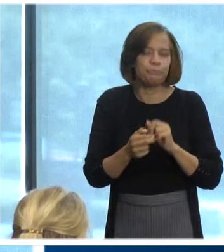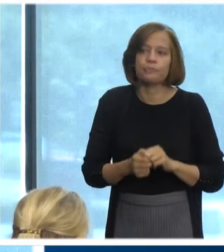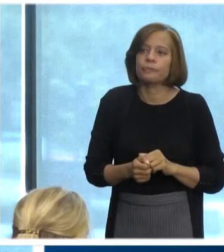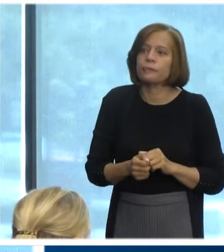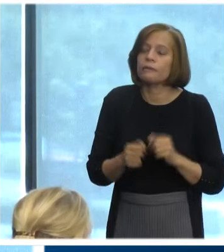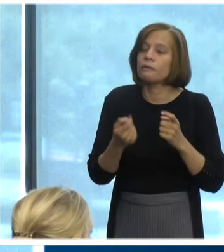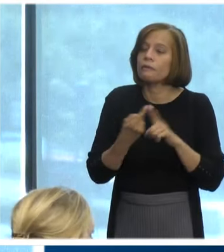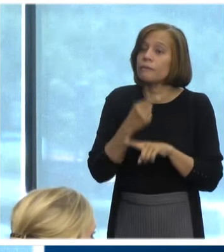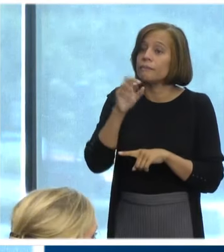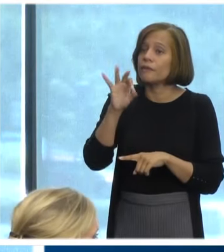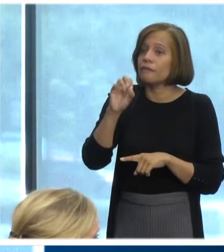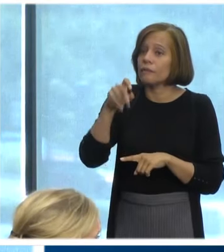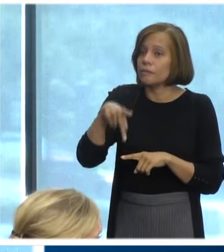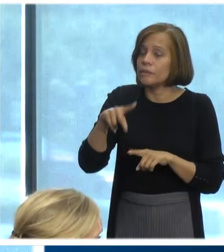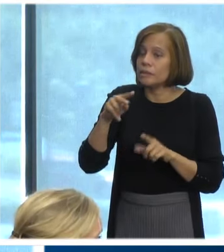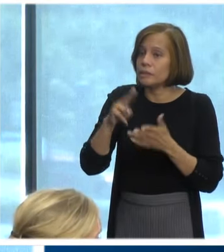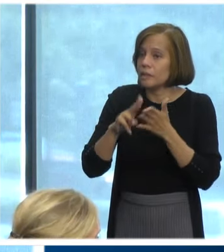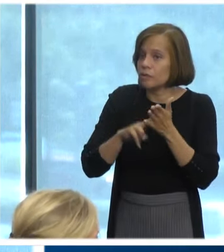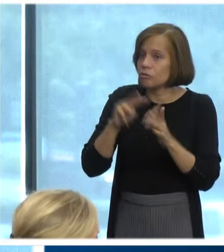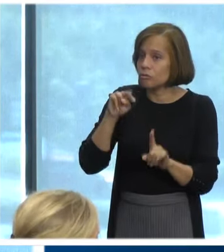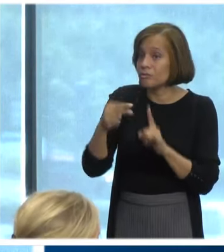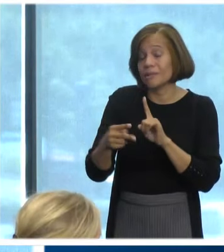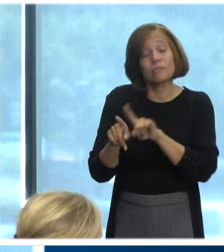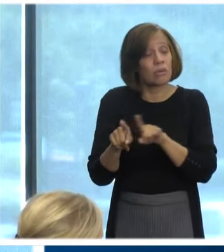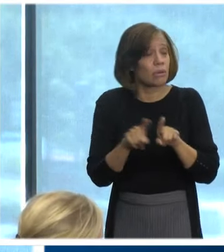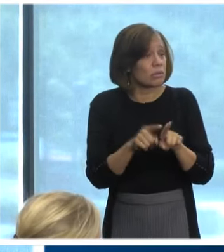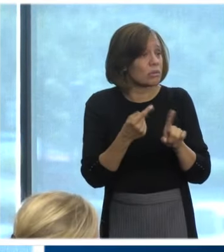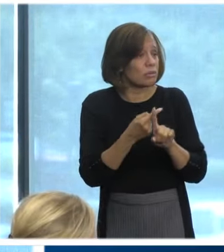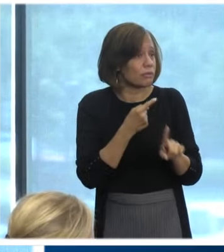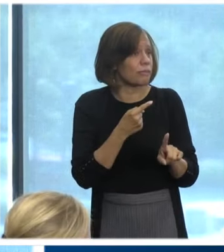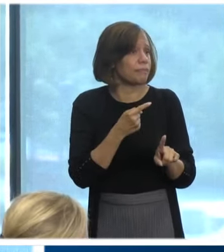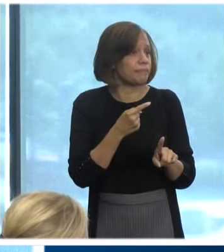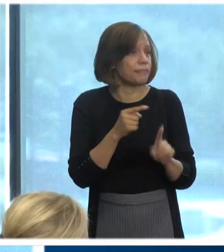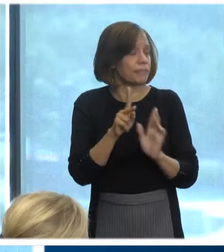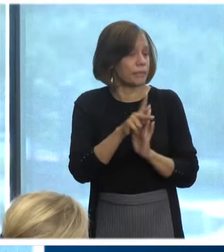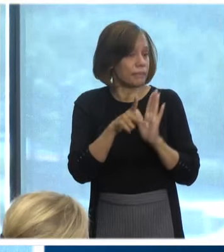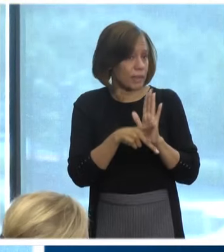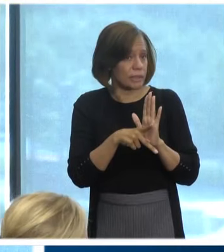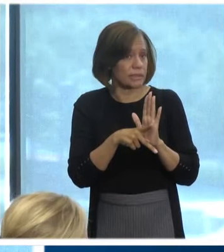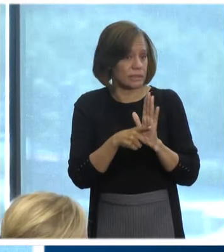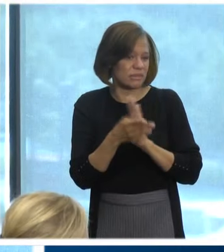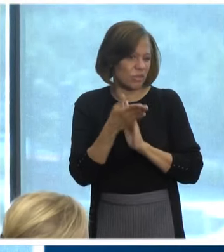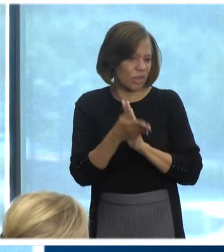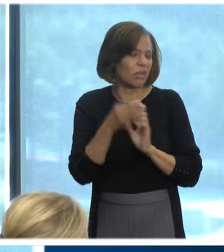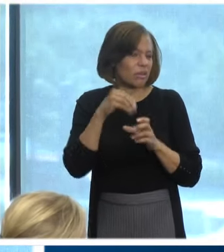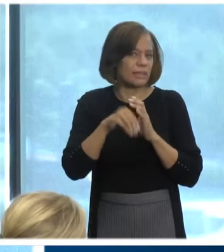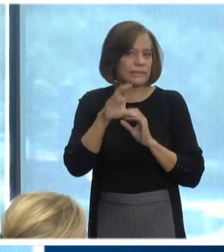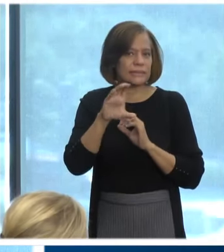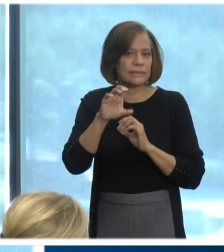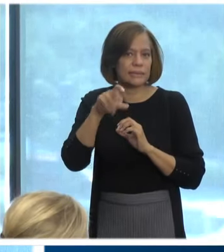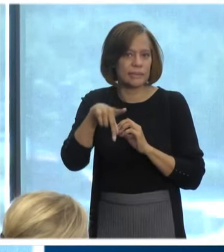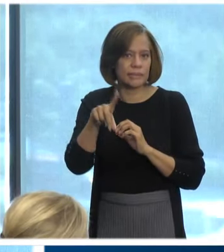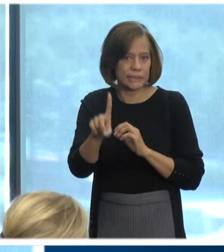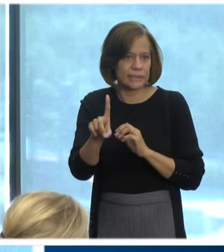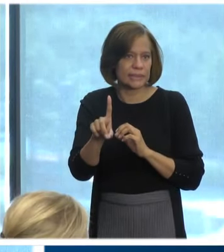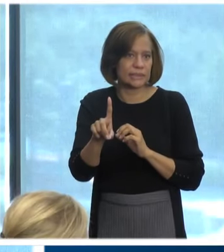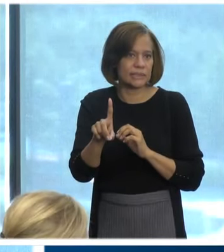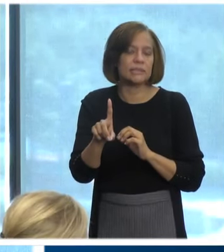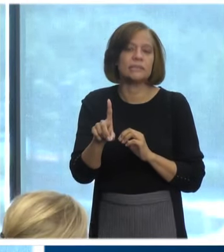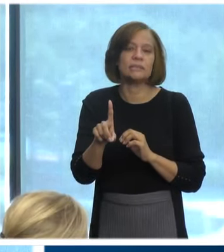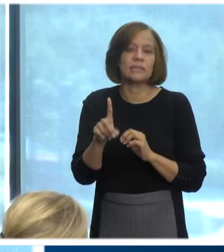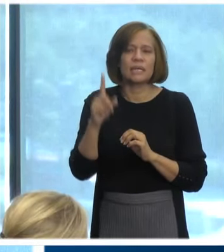the FOP contract perspective, but also from the perspective of the policies that exist within CPD. And I think it should